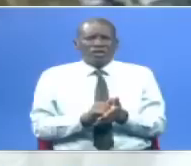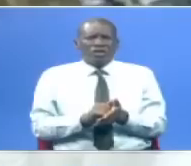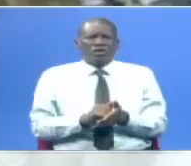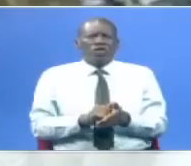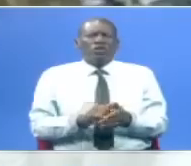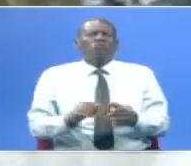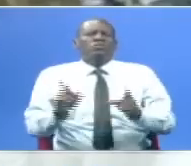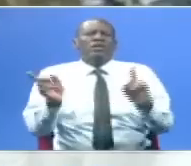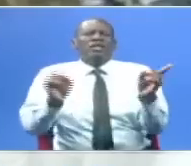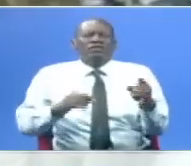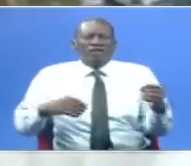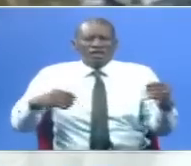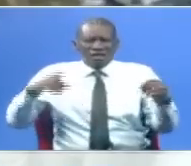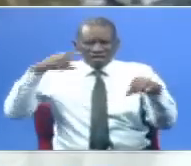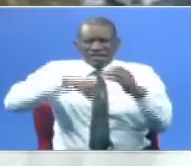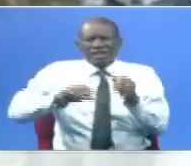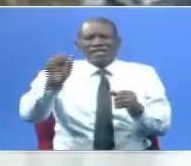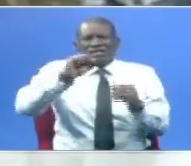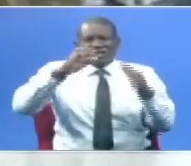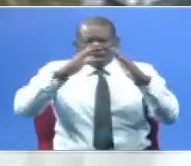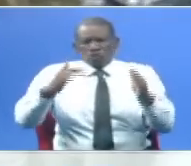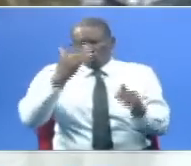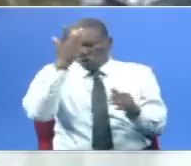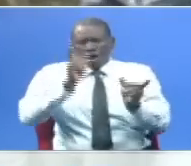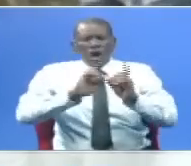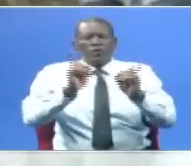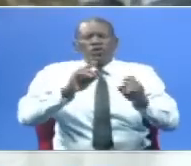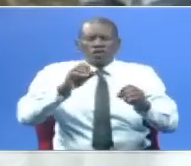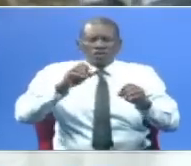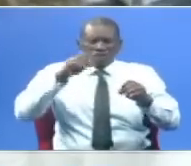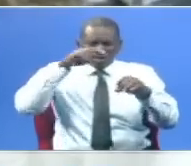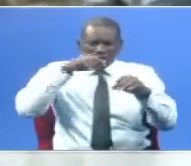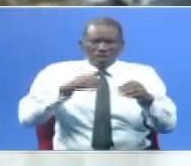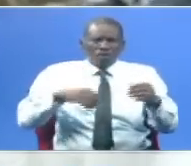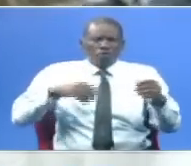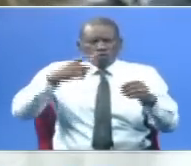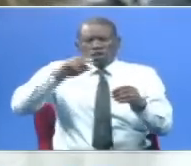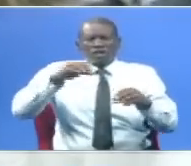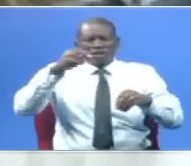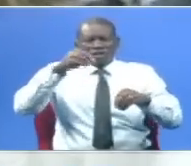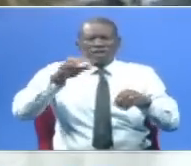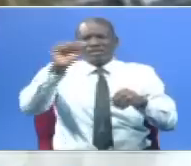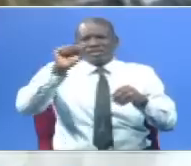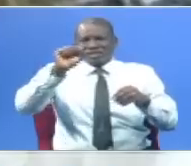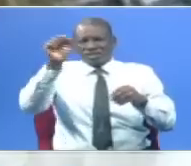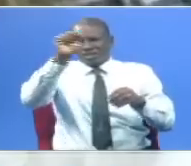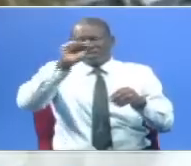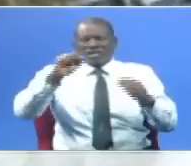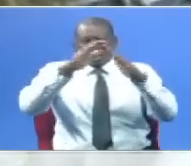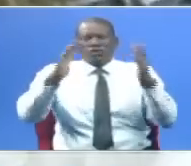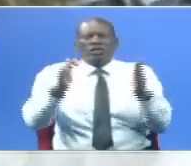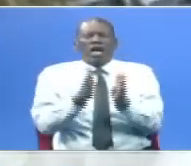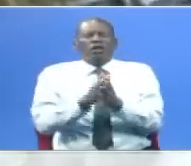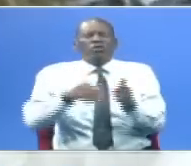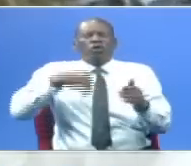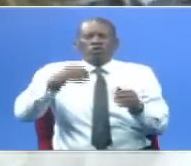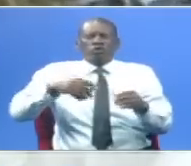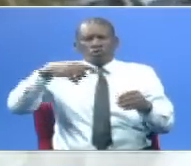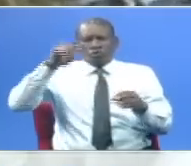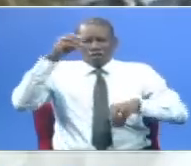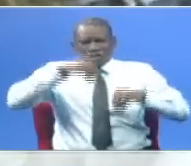House. Why have we not gone to State House when we have actually won the election through votes? This